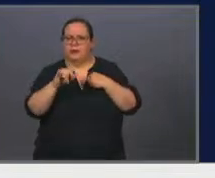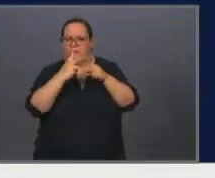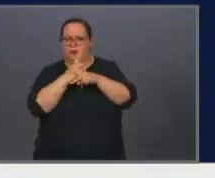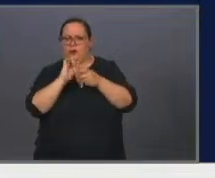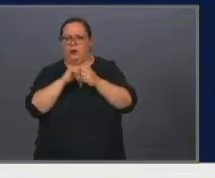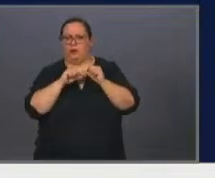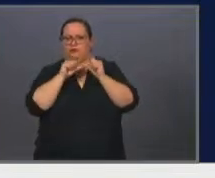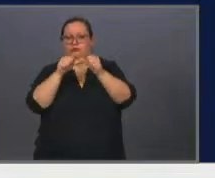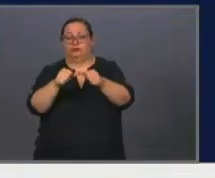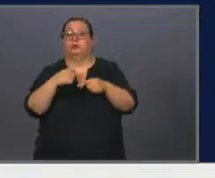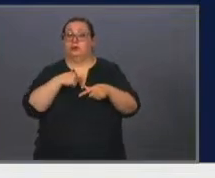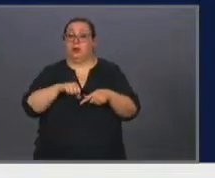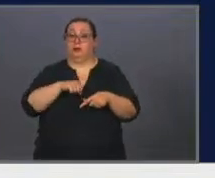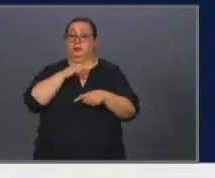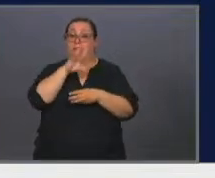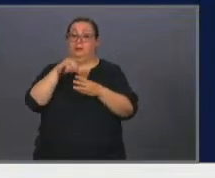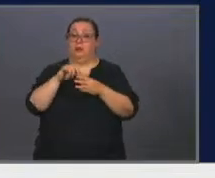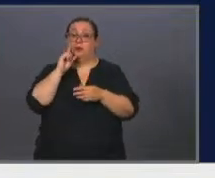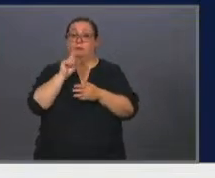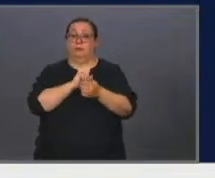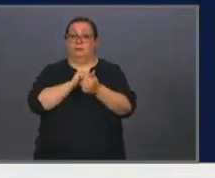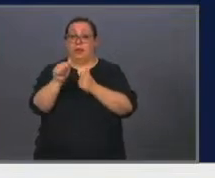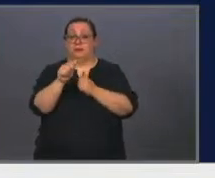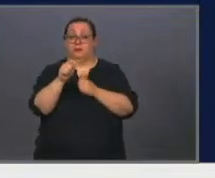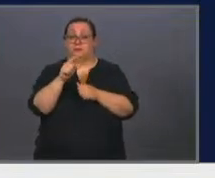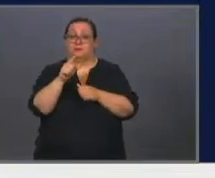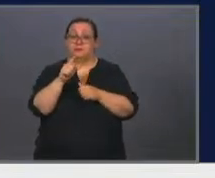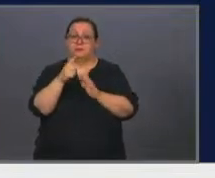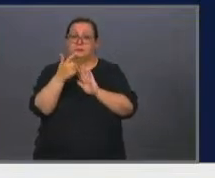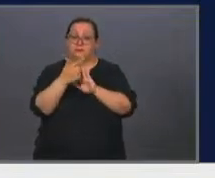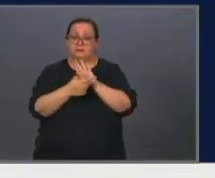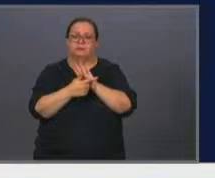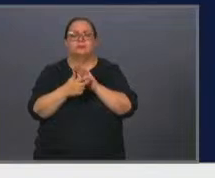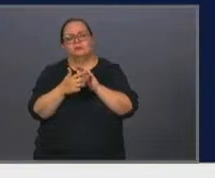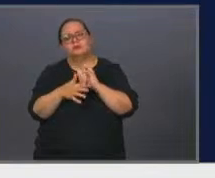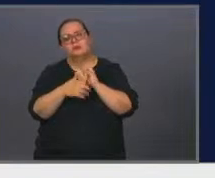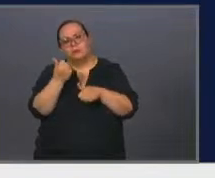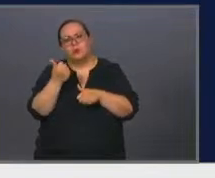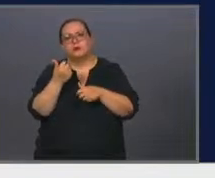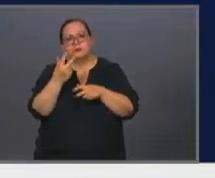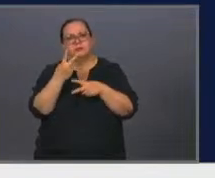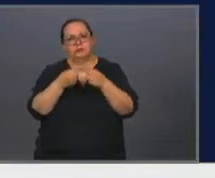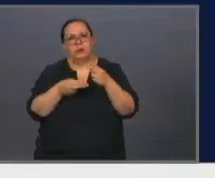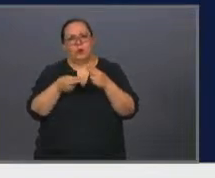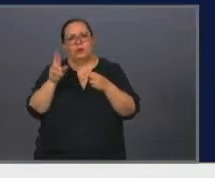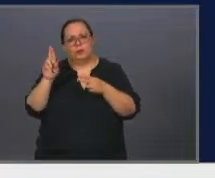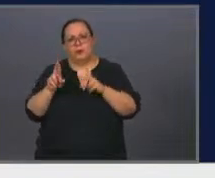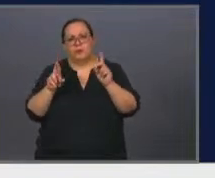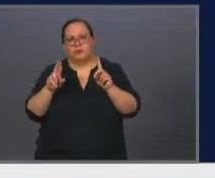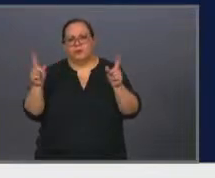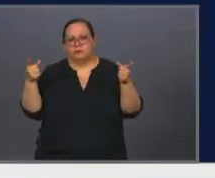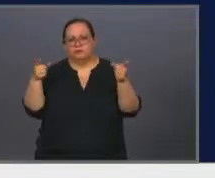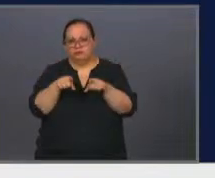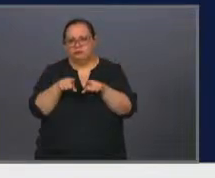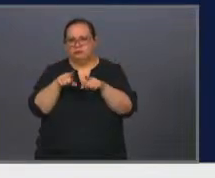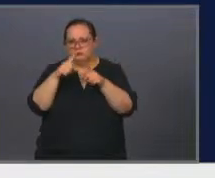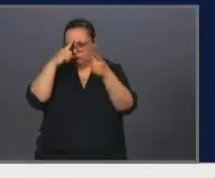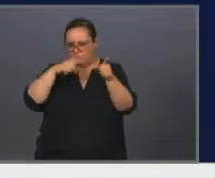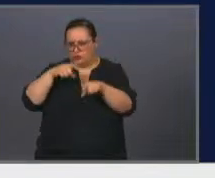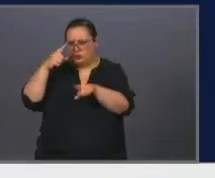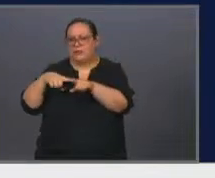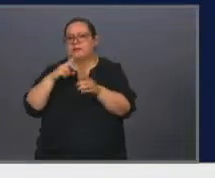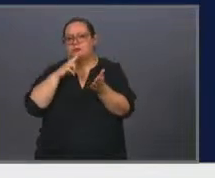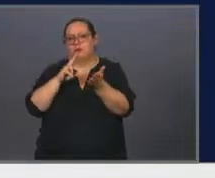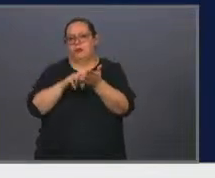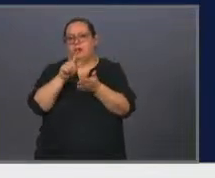part of passing legislation. Largely bipartisan, a lot of agreement on this back in Washington. It was signed into law to expand that for a